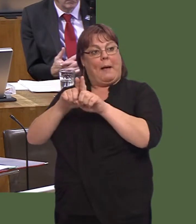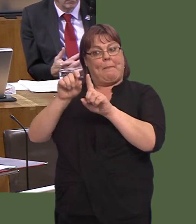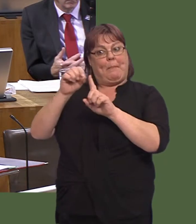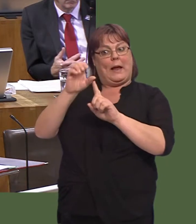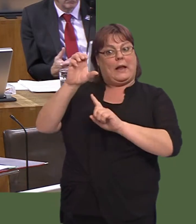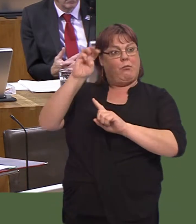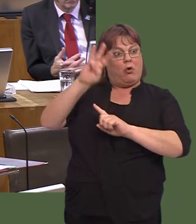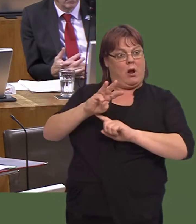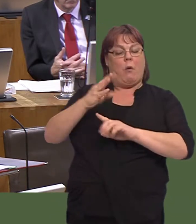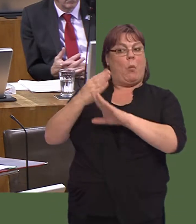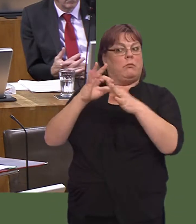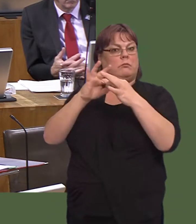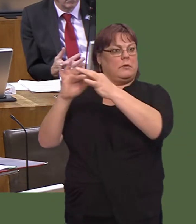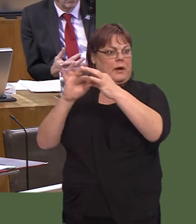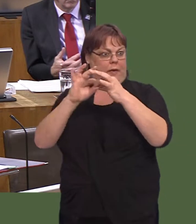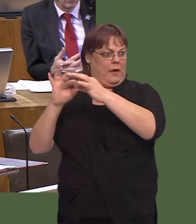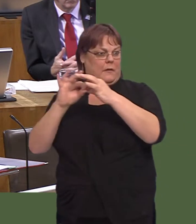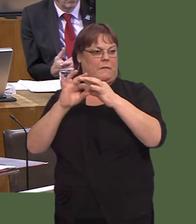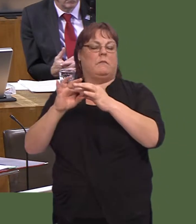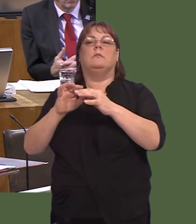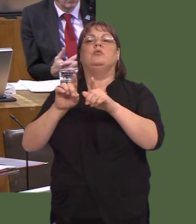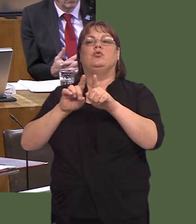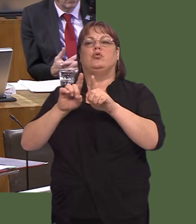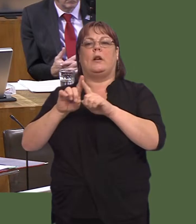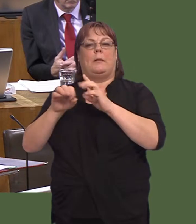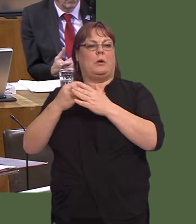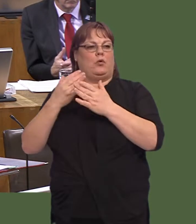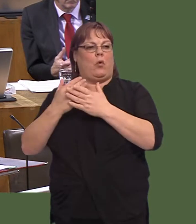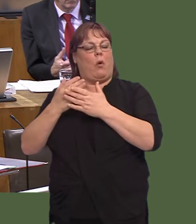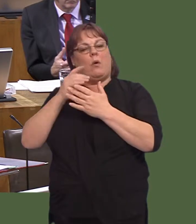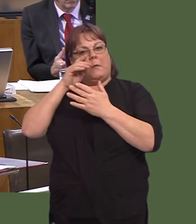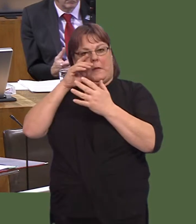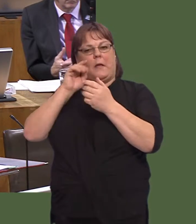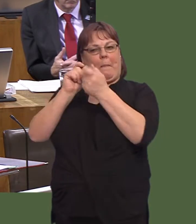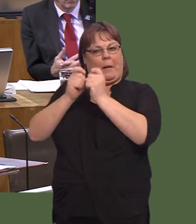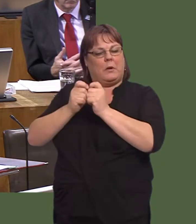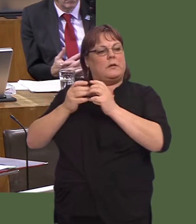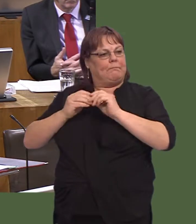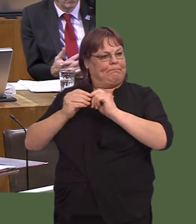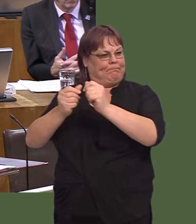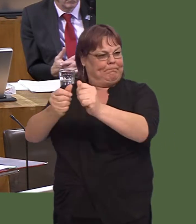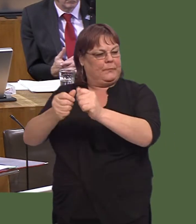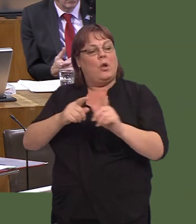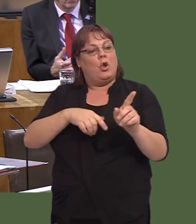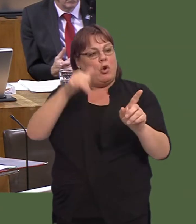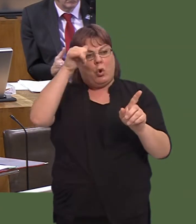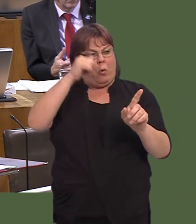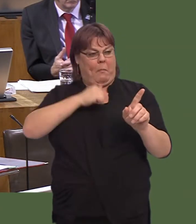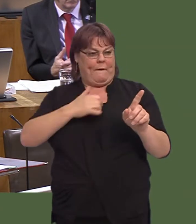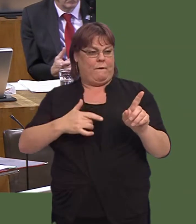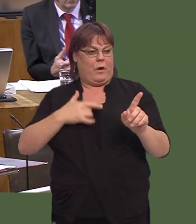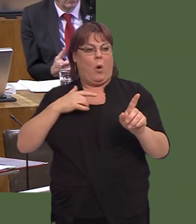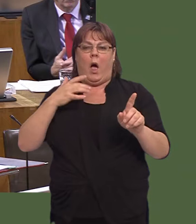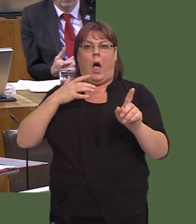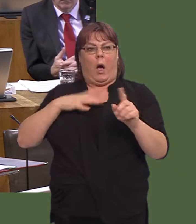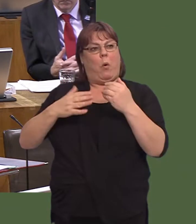sure that we look to try and get amendments through the Commons and the Lords, which I very much welcome. She will know my view, and that is that I believe we should have